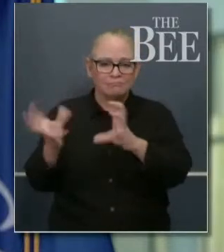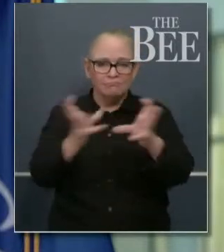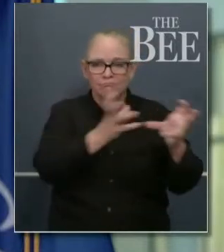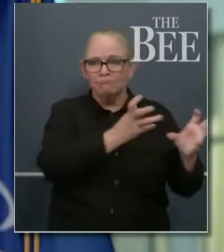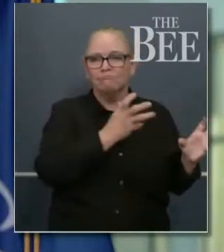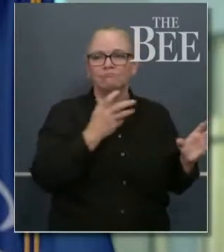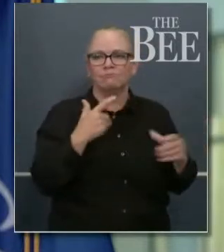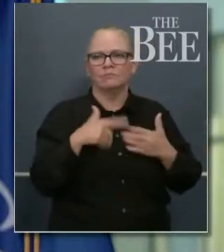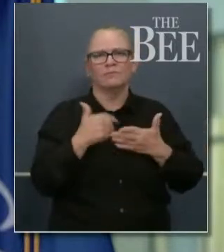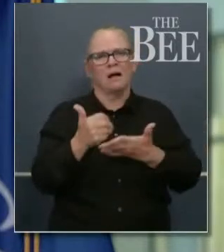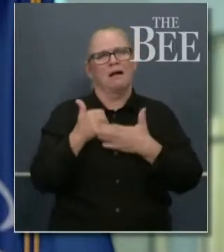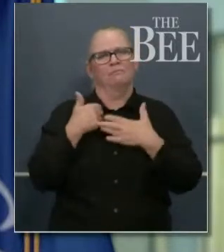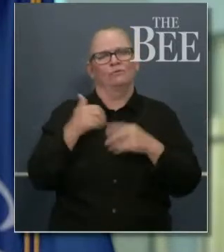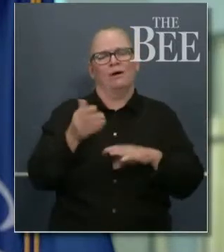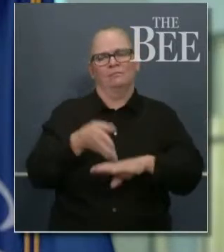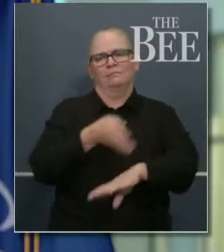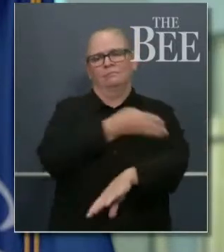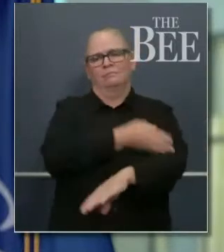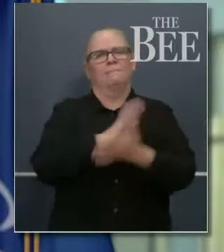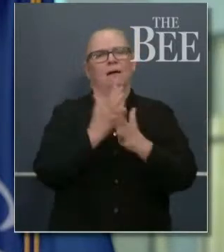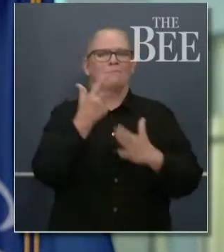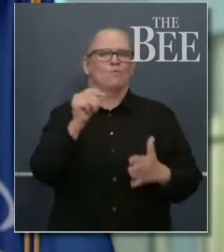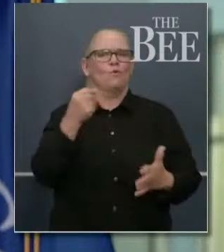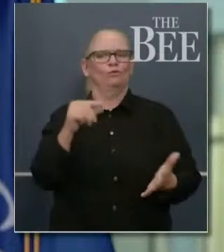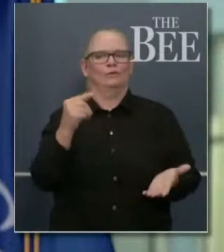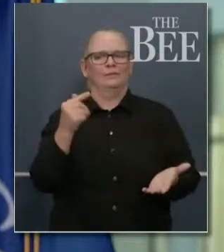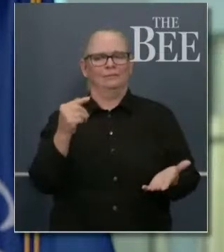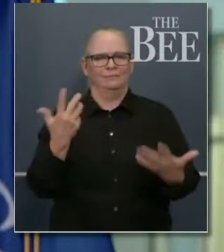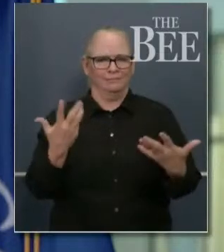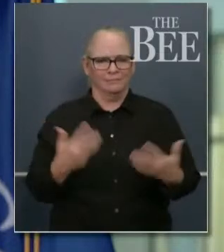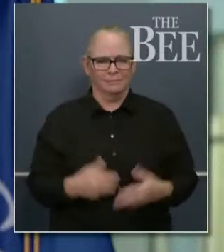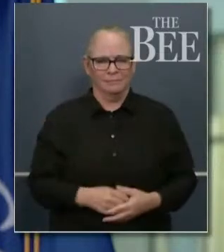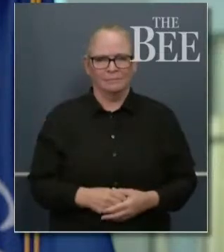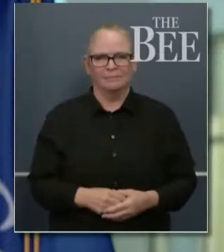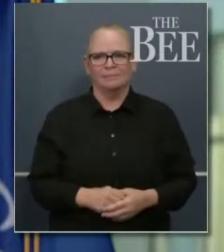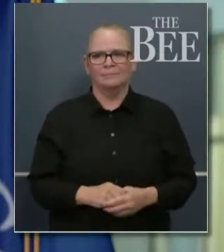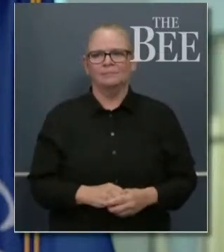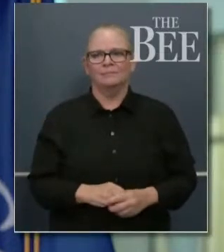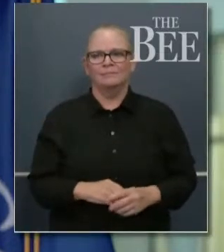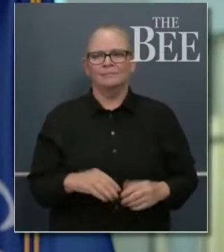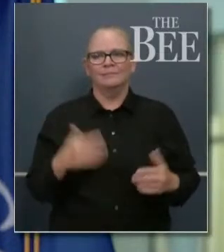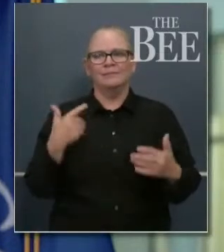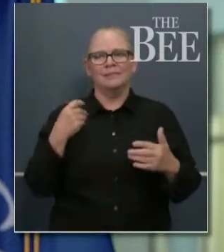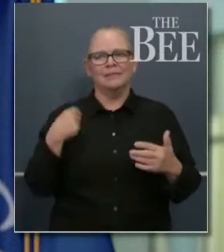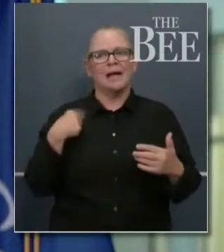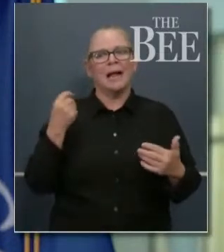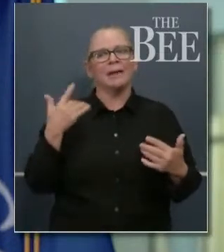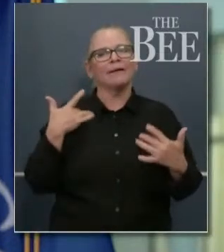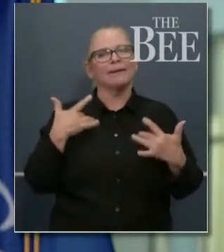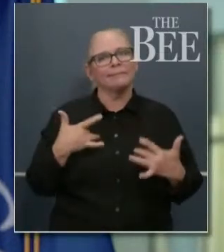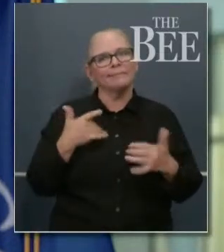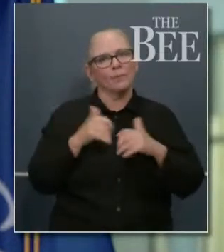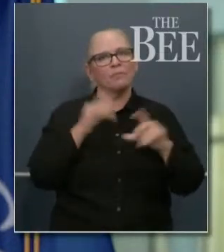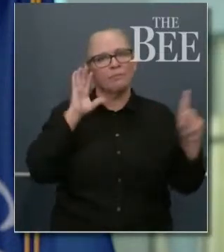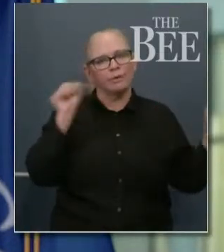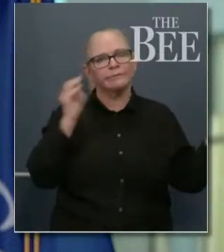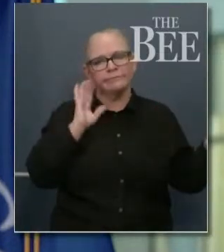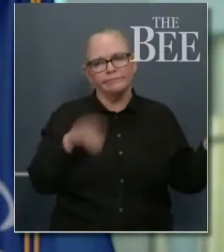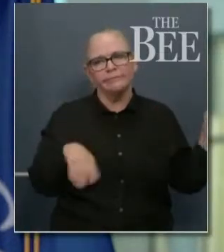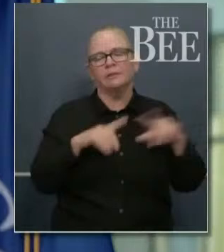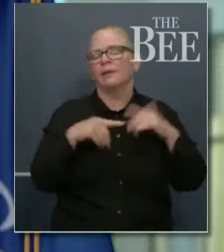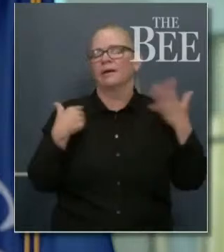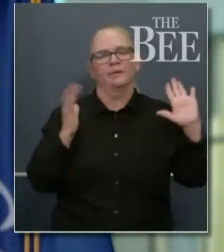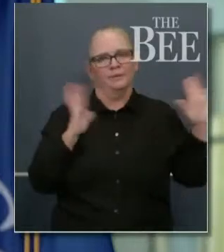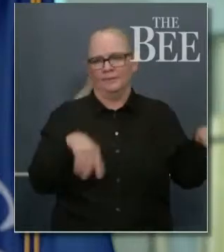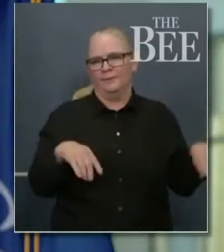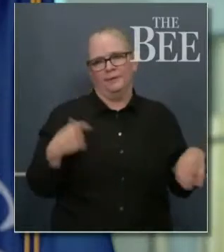this collective cause. So while we're discouraged on one hand, we're not diminished in terms of our capacity as a state as large